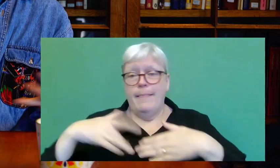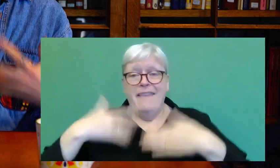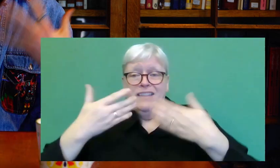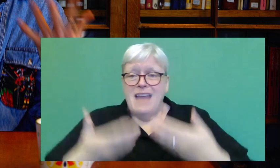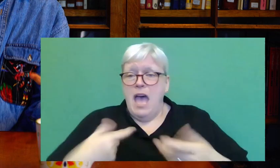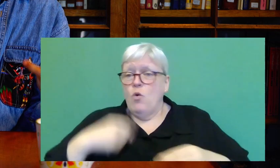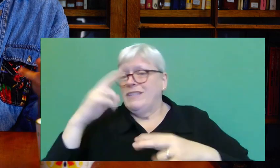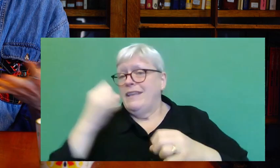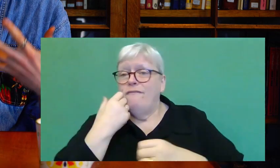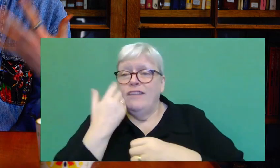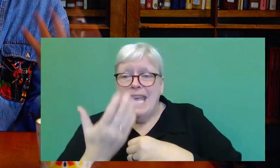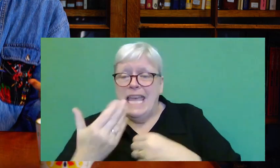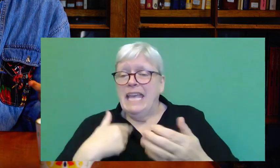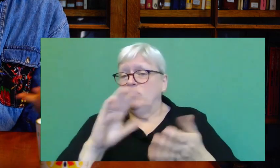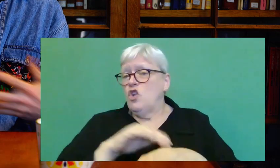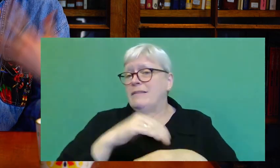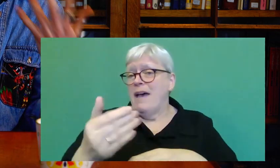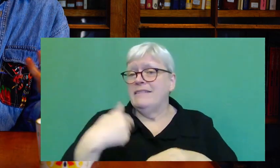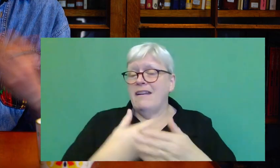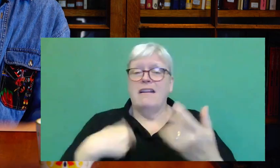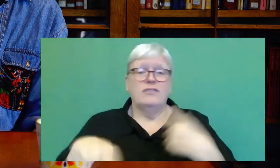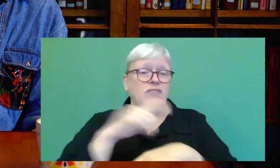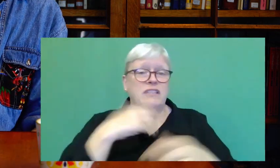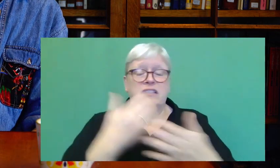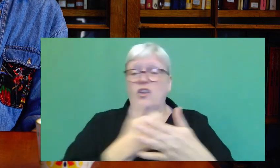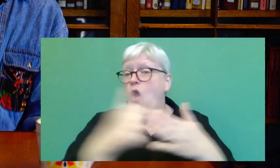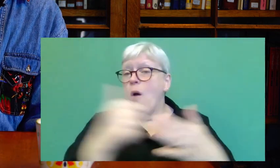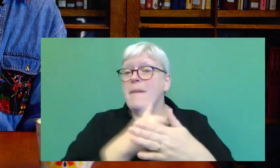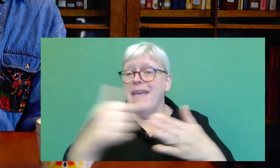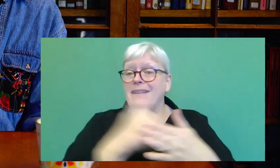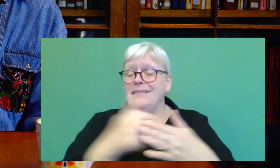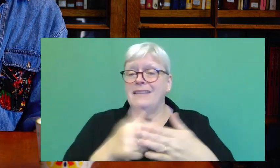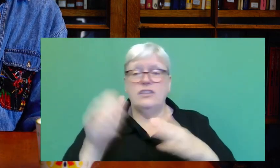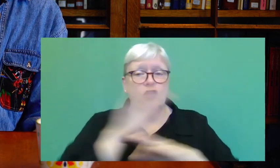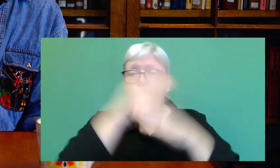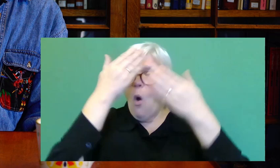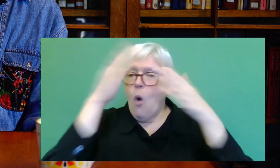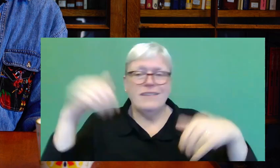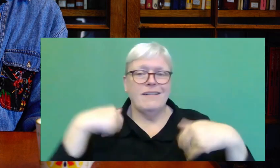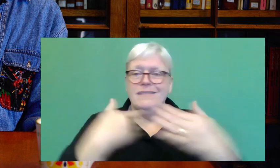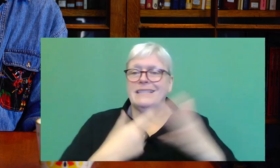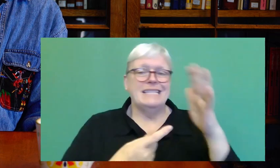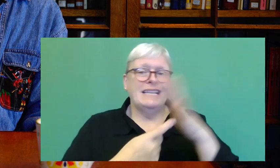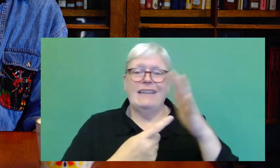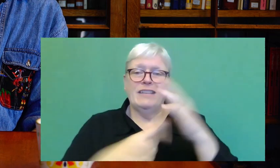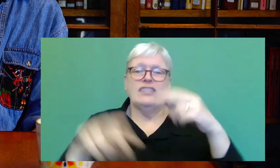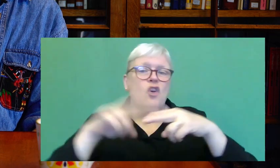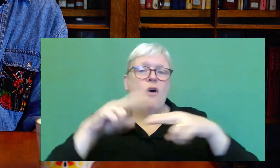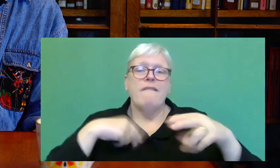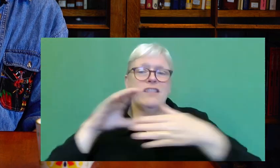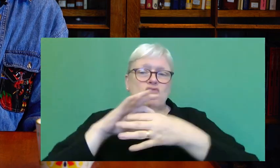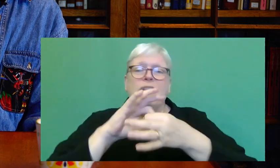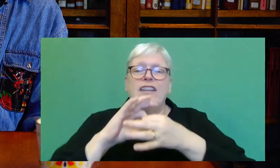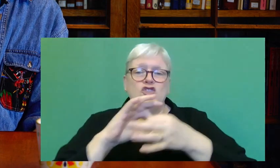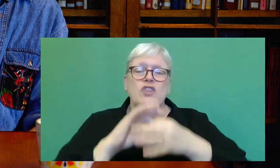because they're so commonplace, it's not honoured in terms of the significance of the relationship that they've, I guess,